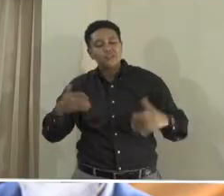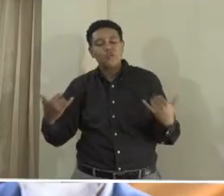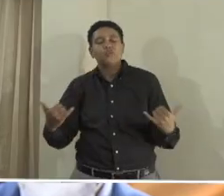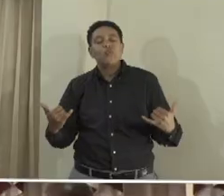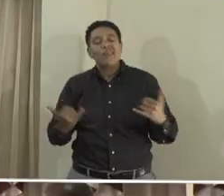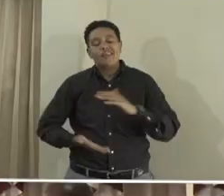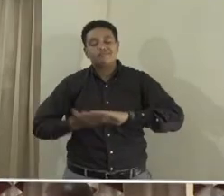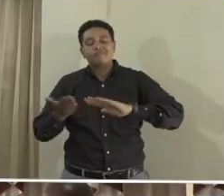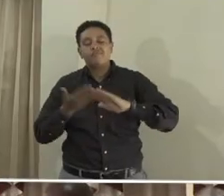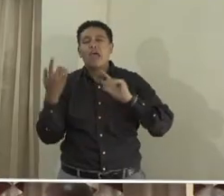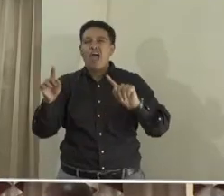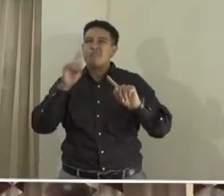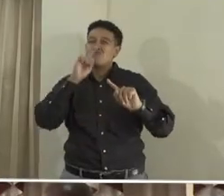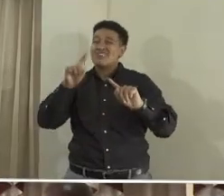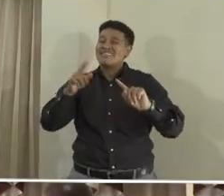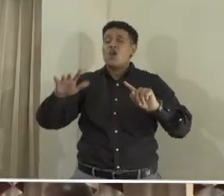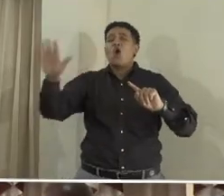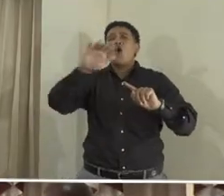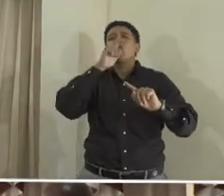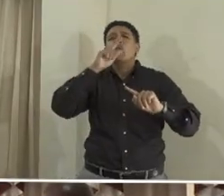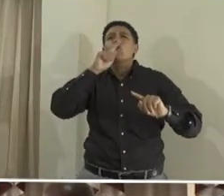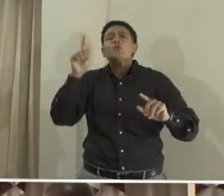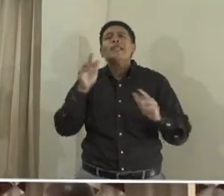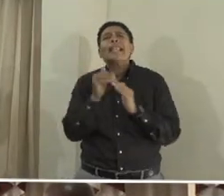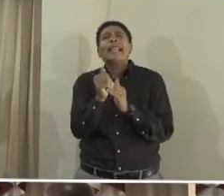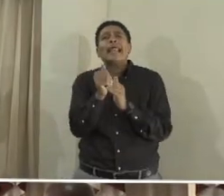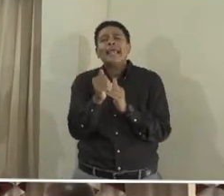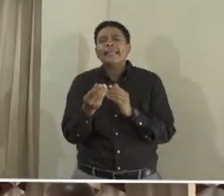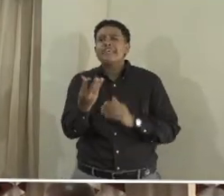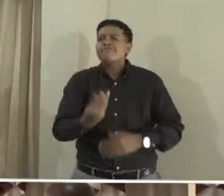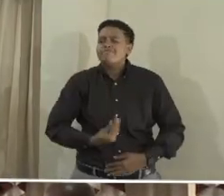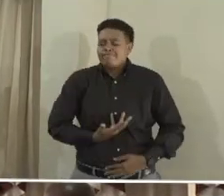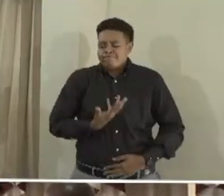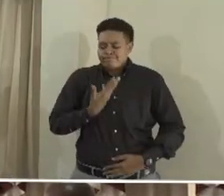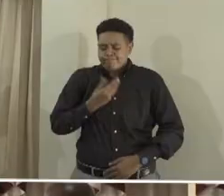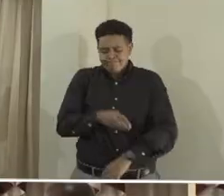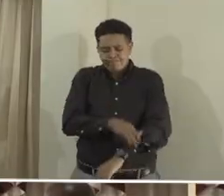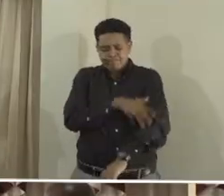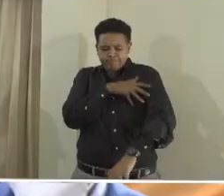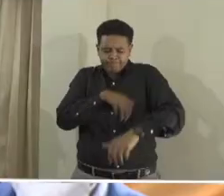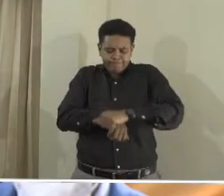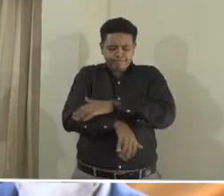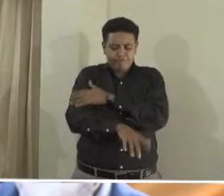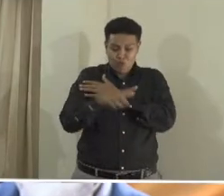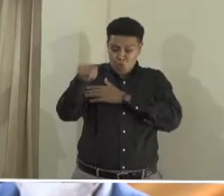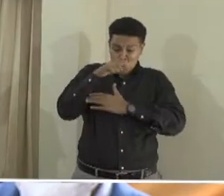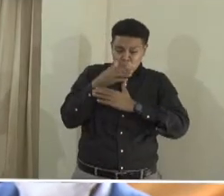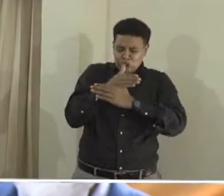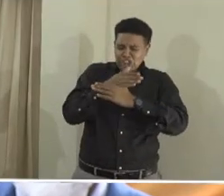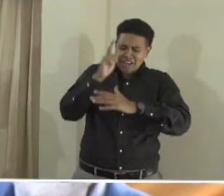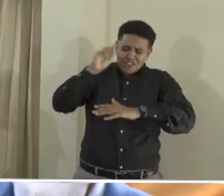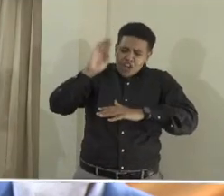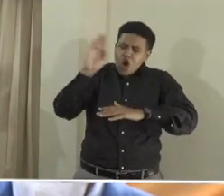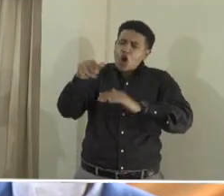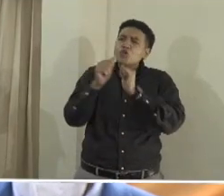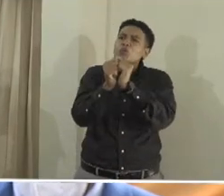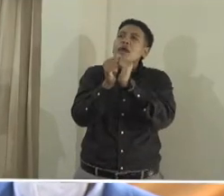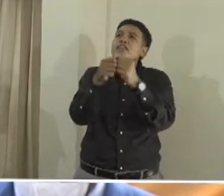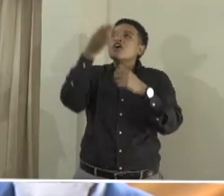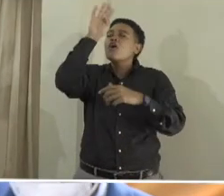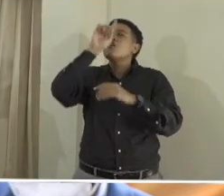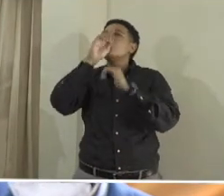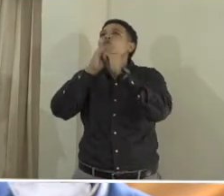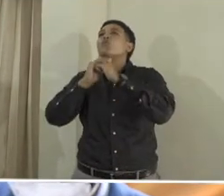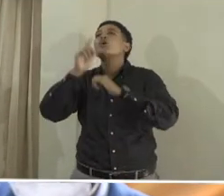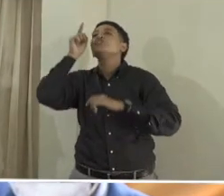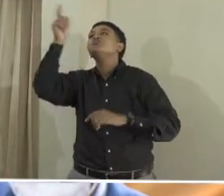day. Be with those who lead and those of us who share. May all of us together, Lord,